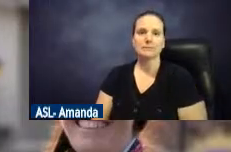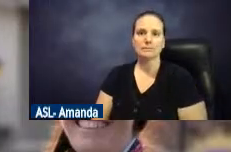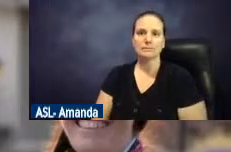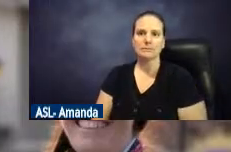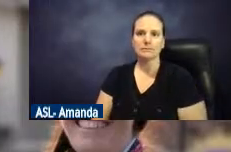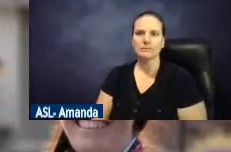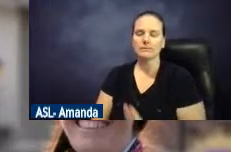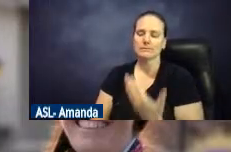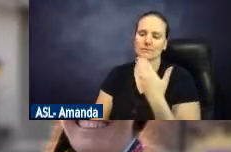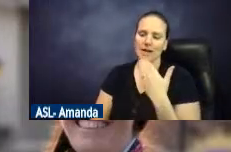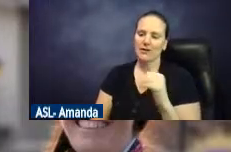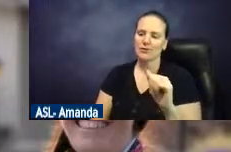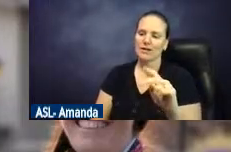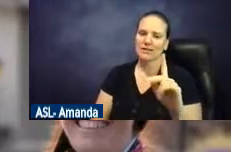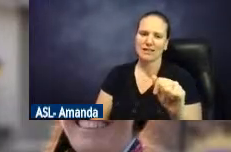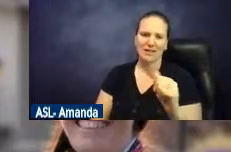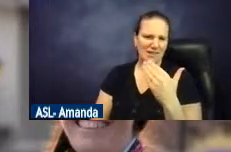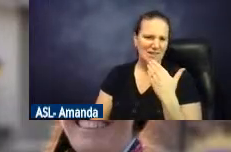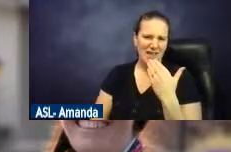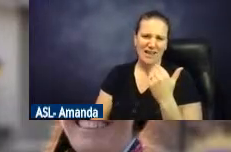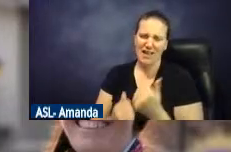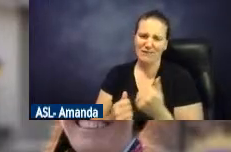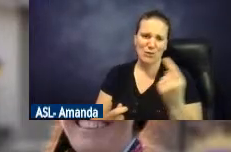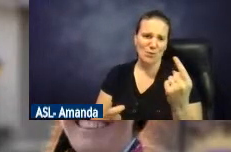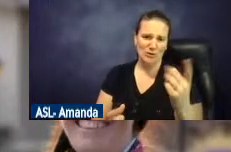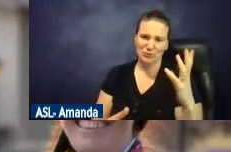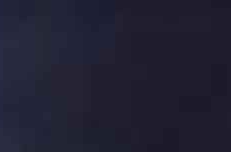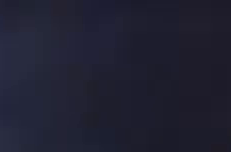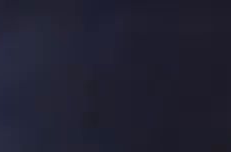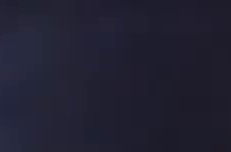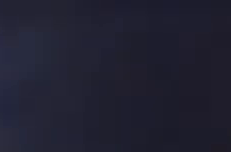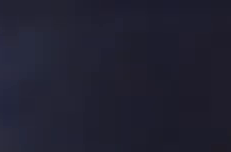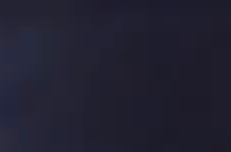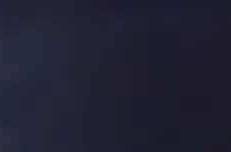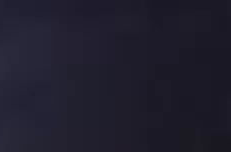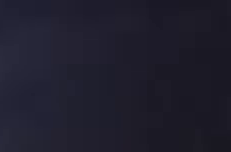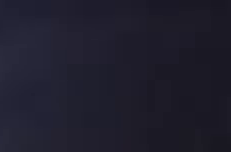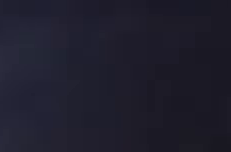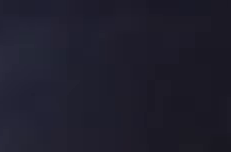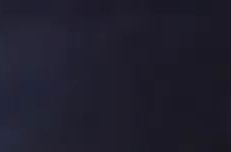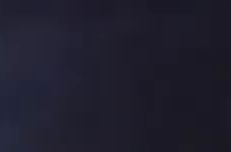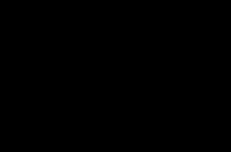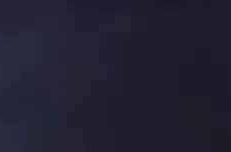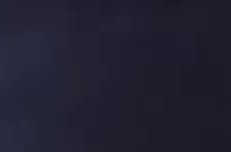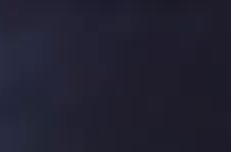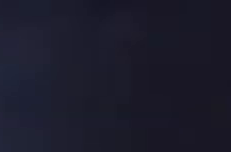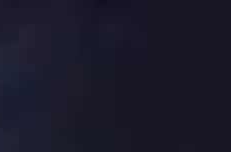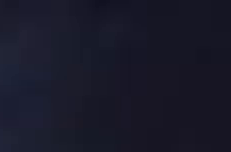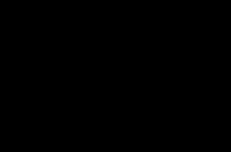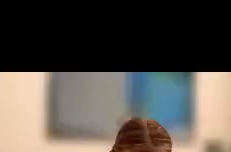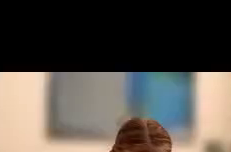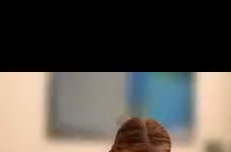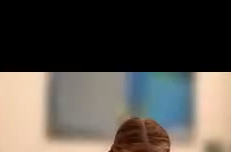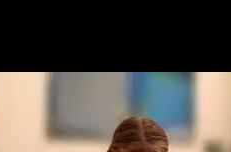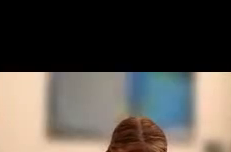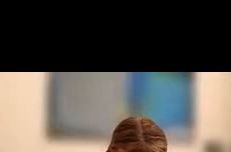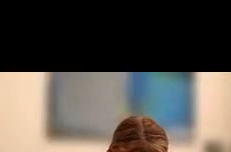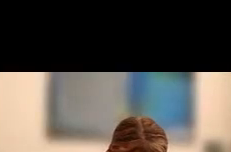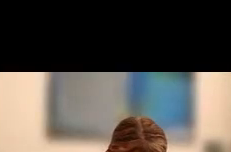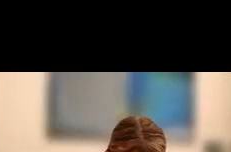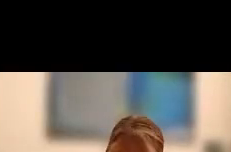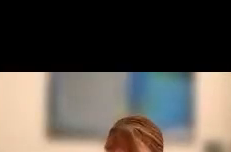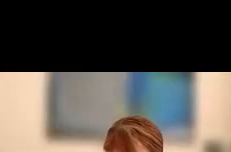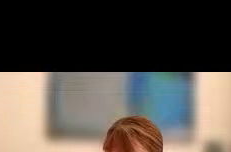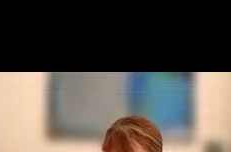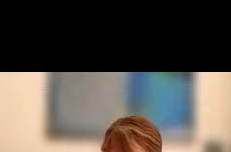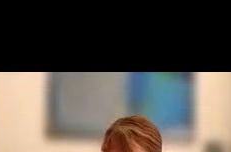Anita. Once again, I want to thank everyone for joining us today with the robust conversation and great questions that we